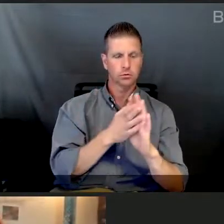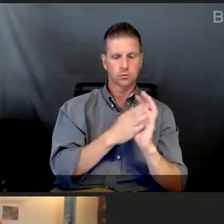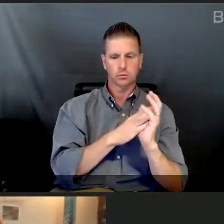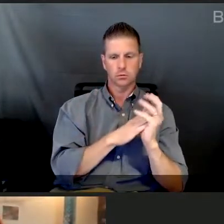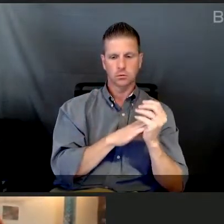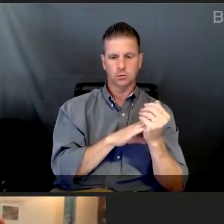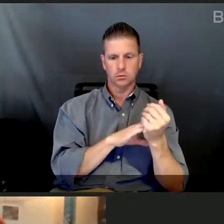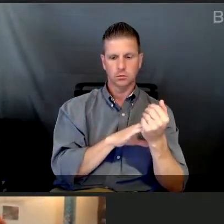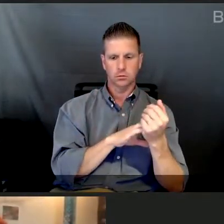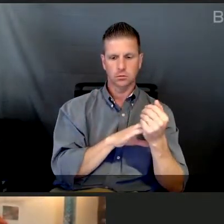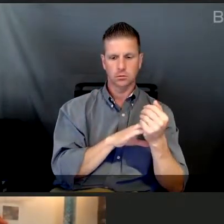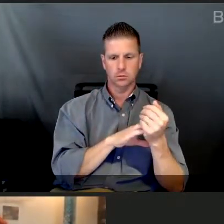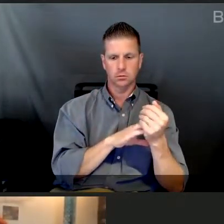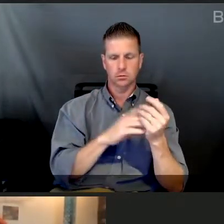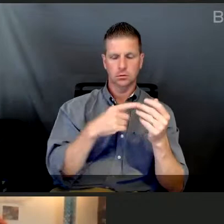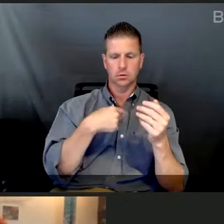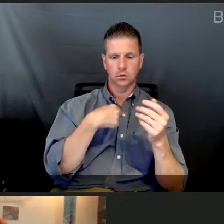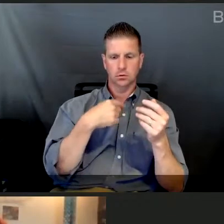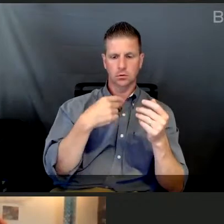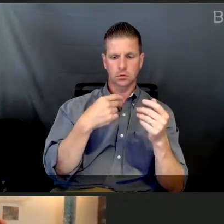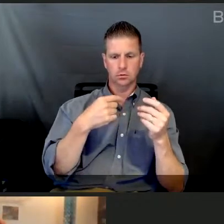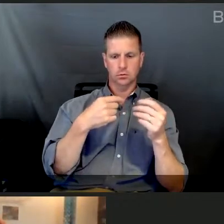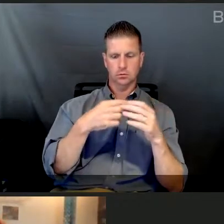question. So we're